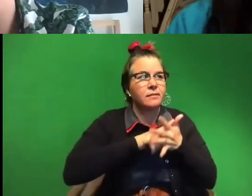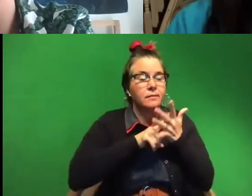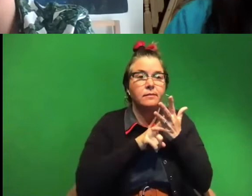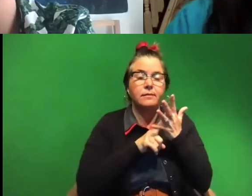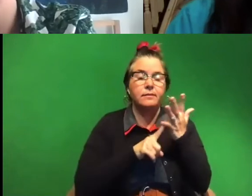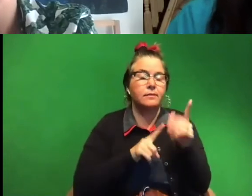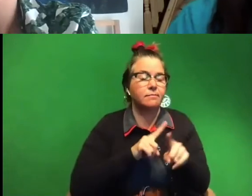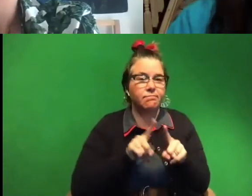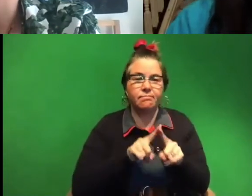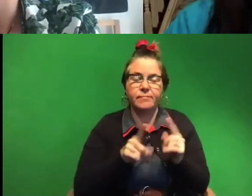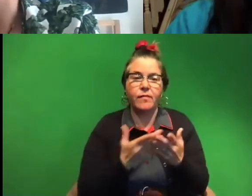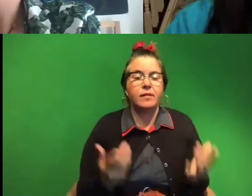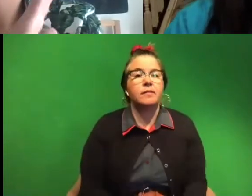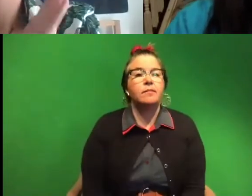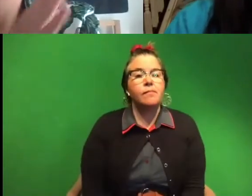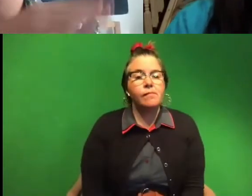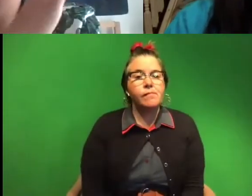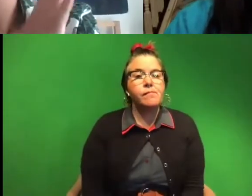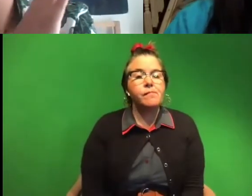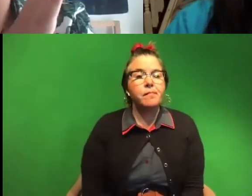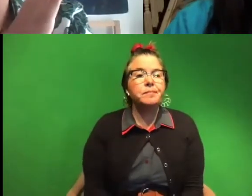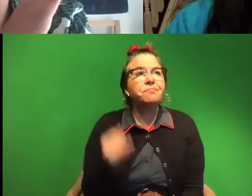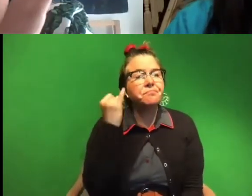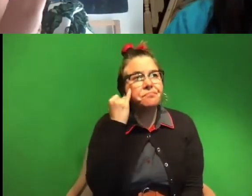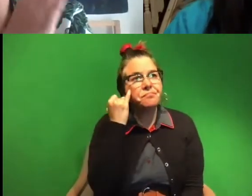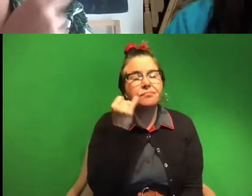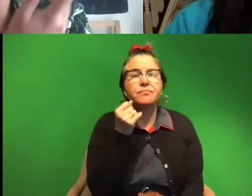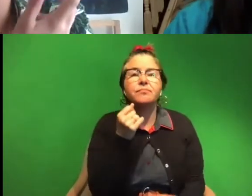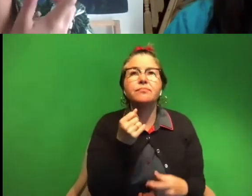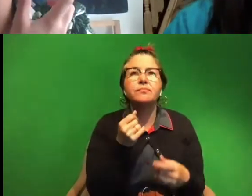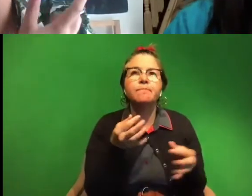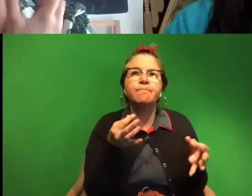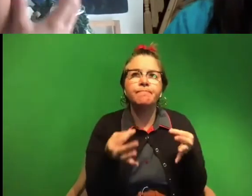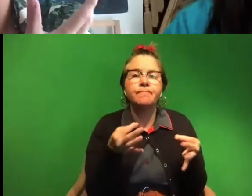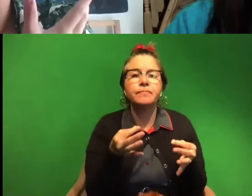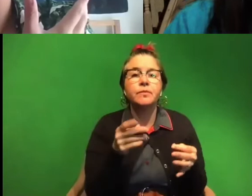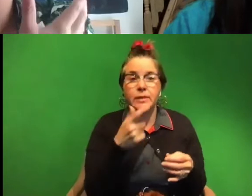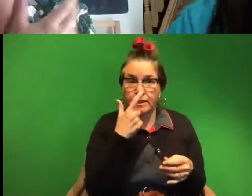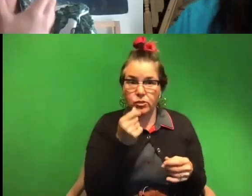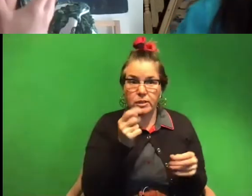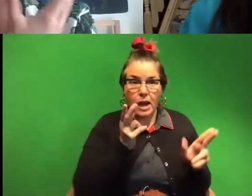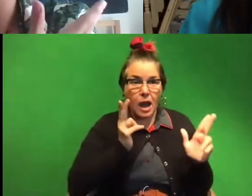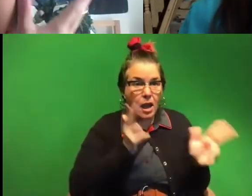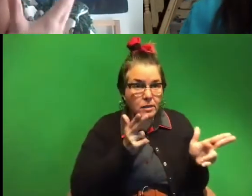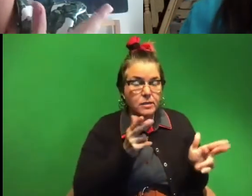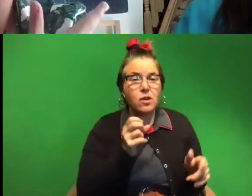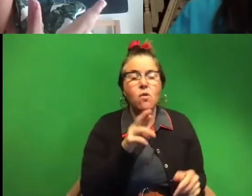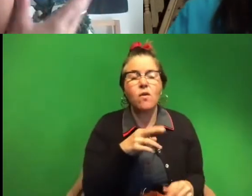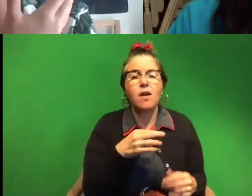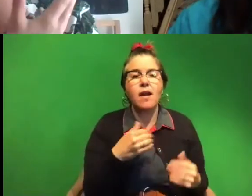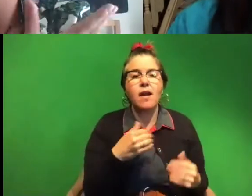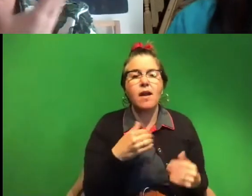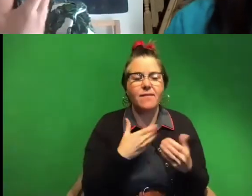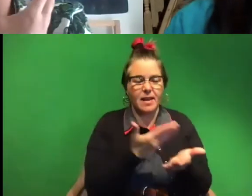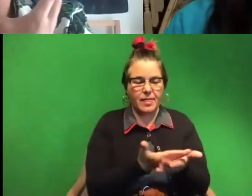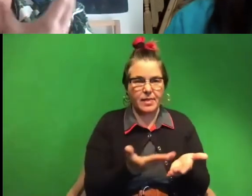those different things. If let's break it down. If you are interested in hunting or having an object